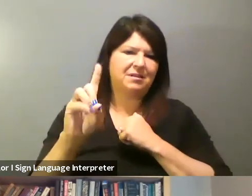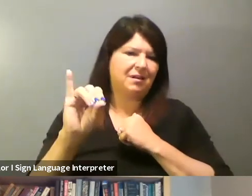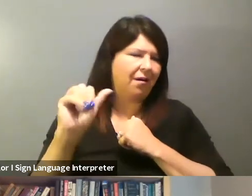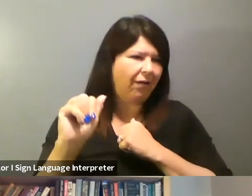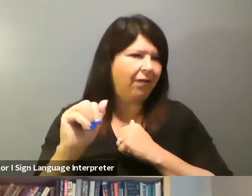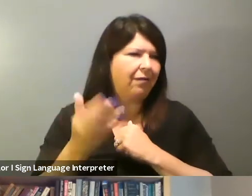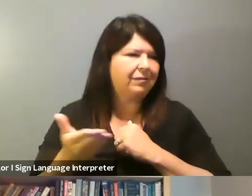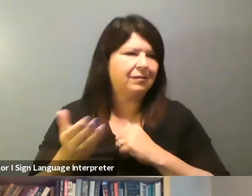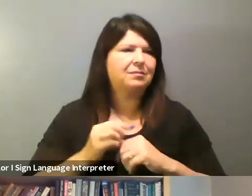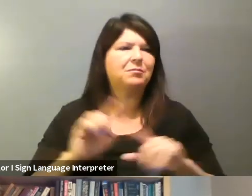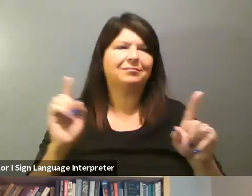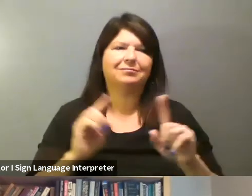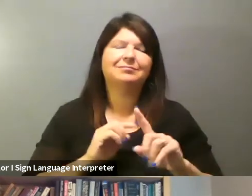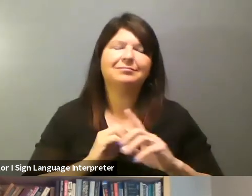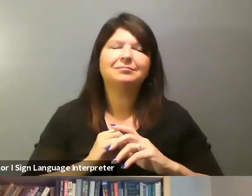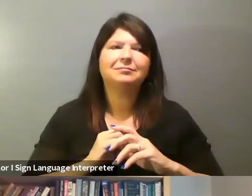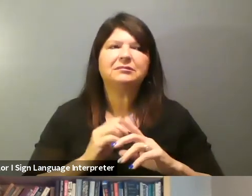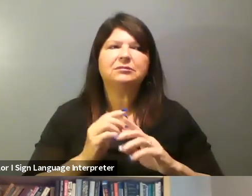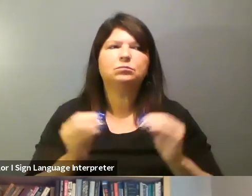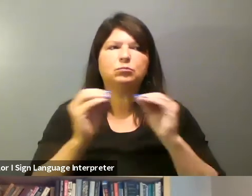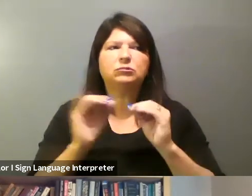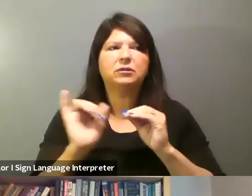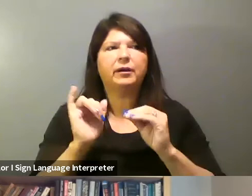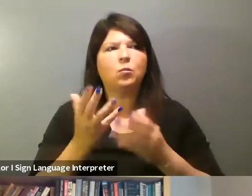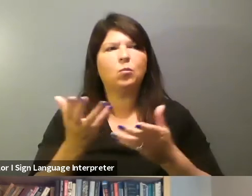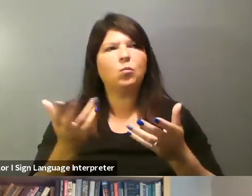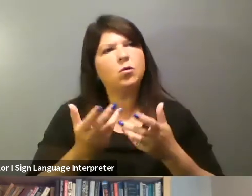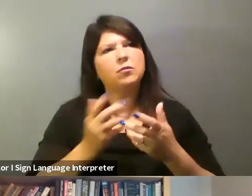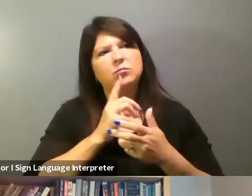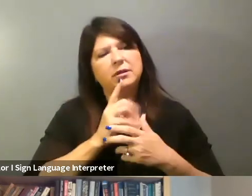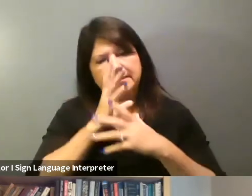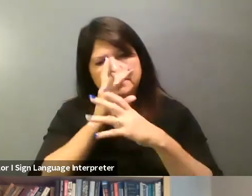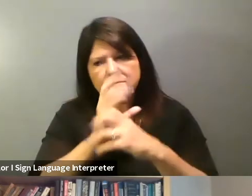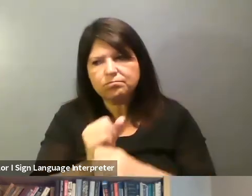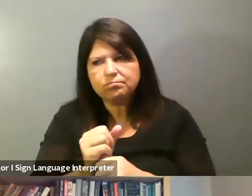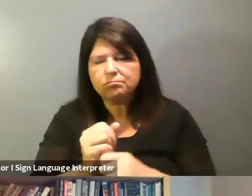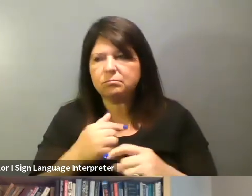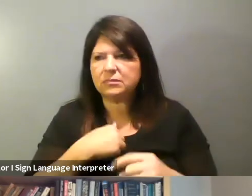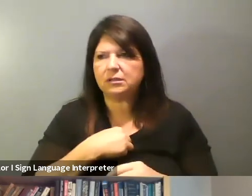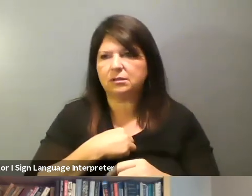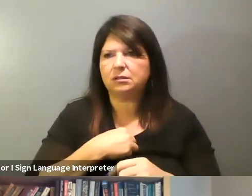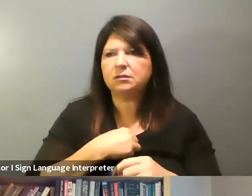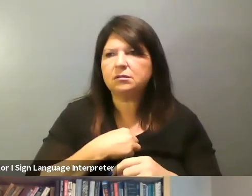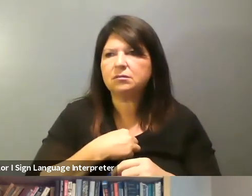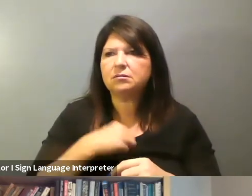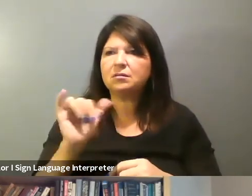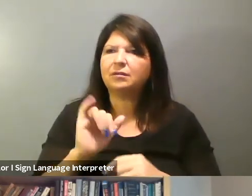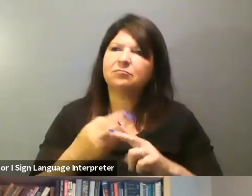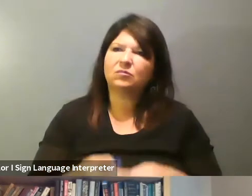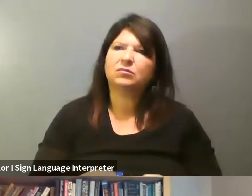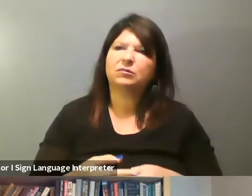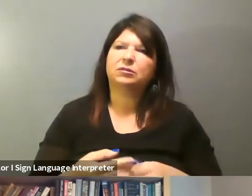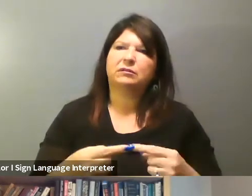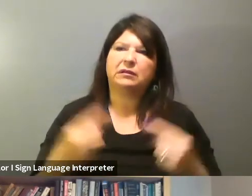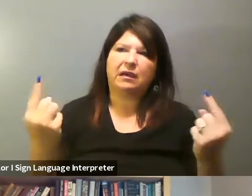it's more like what I feel like drawn to. Provide counter narratives to people in subjects that I feel have been